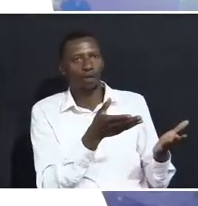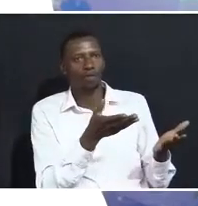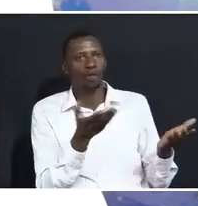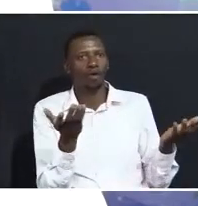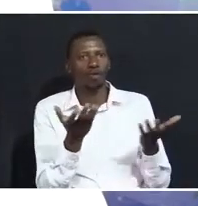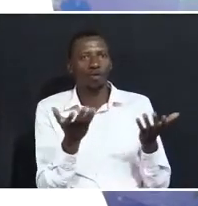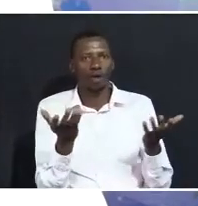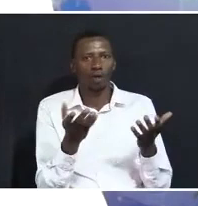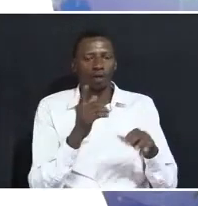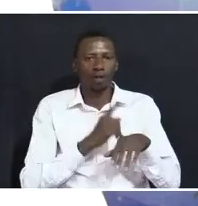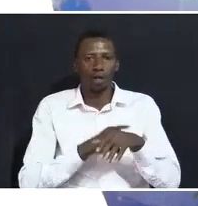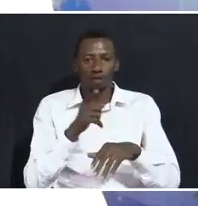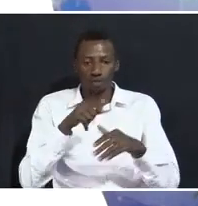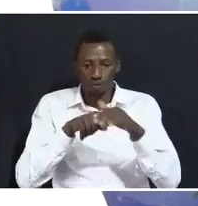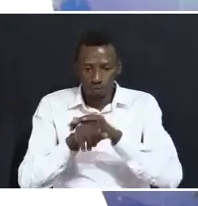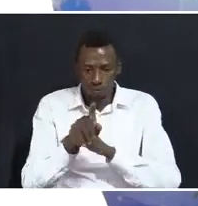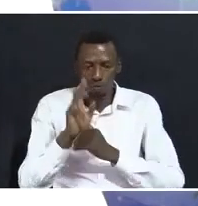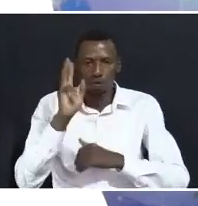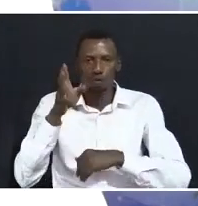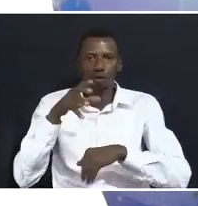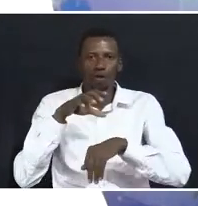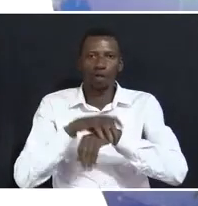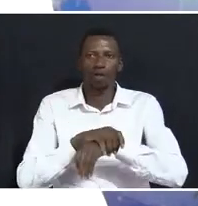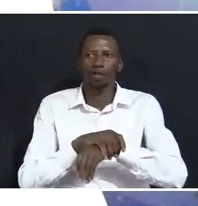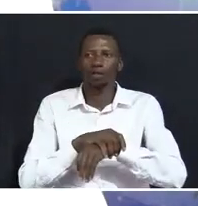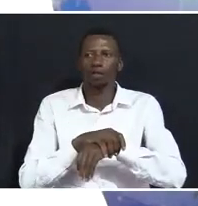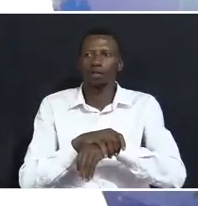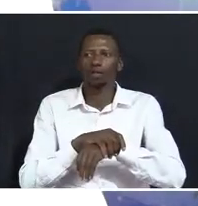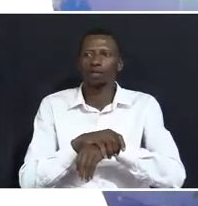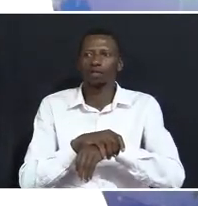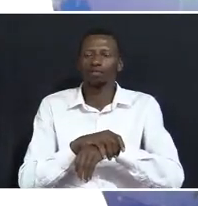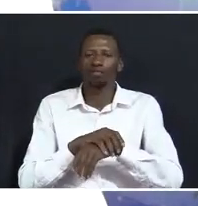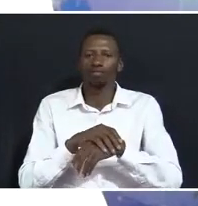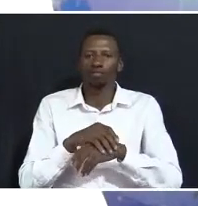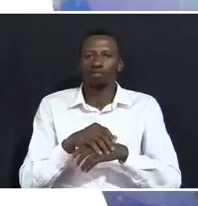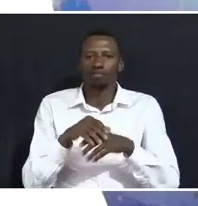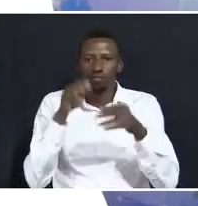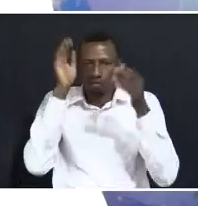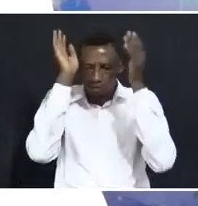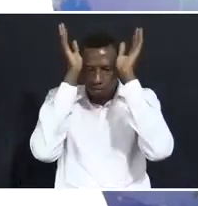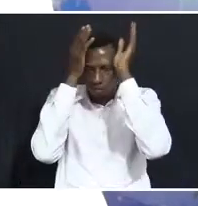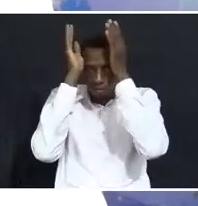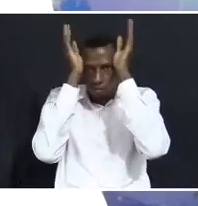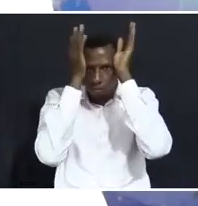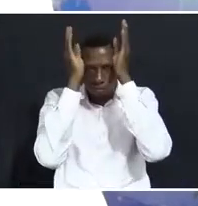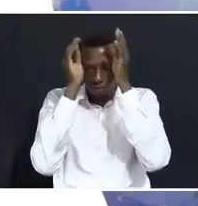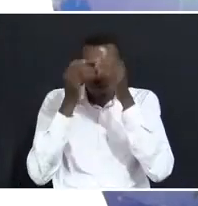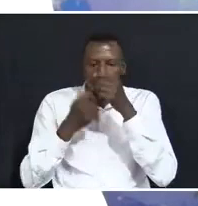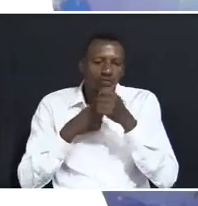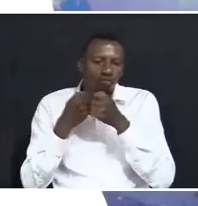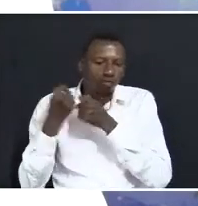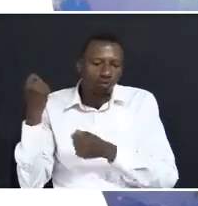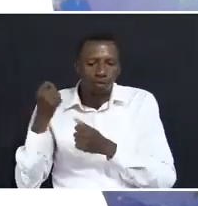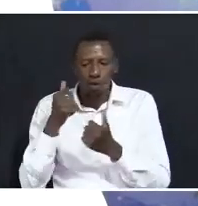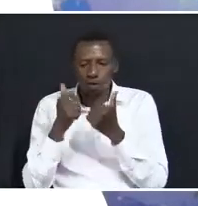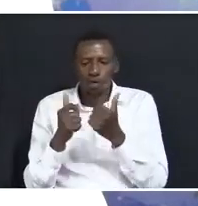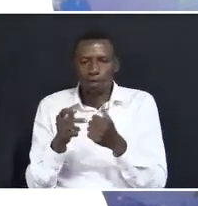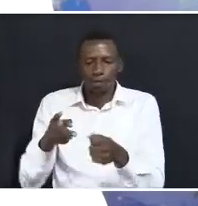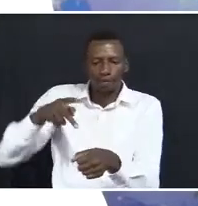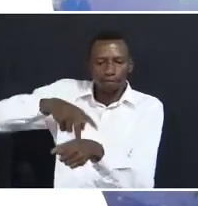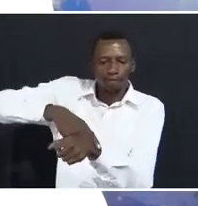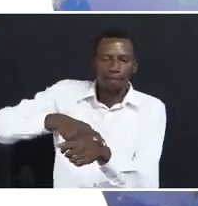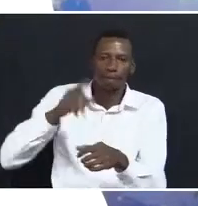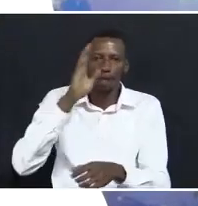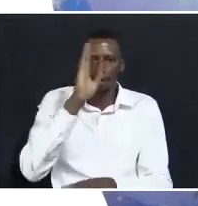where as you enter you will find a colt tied and on which no man has ever sat. Loose